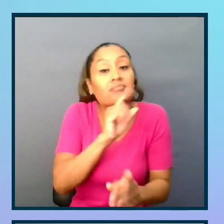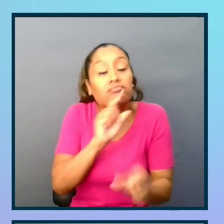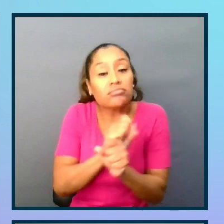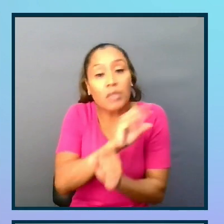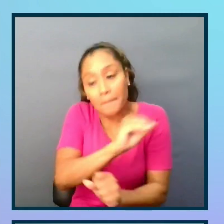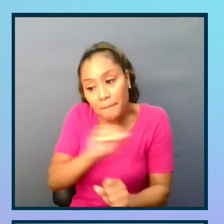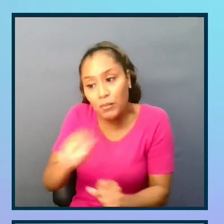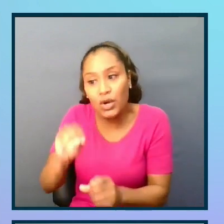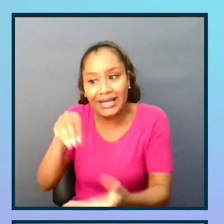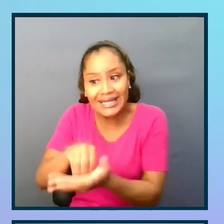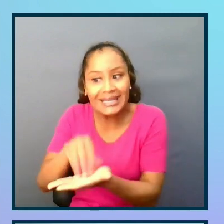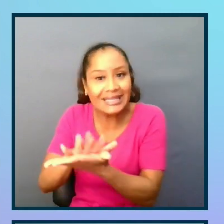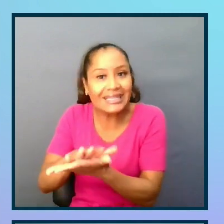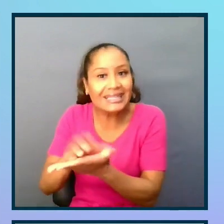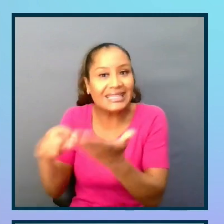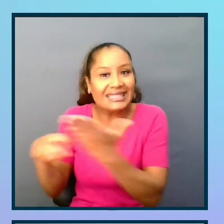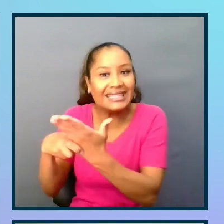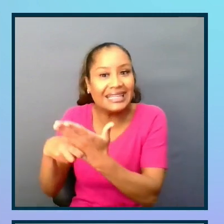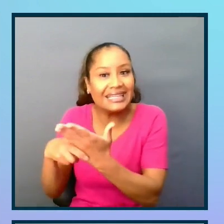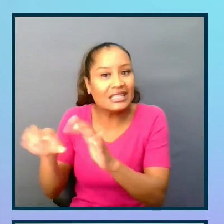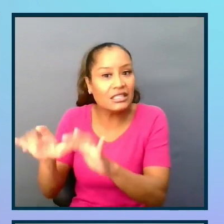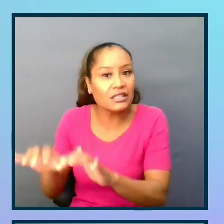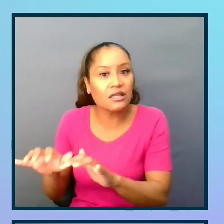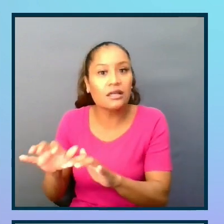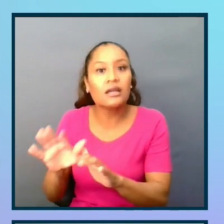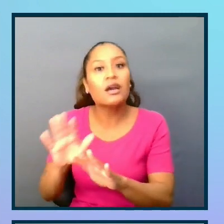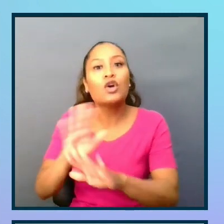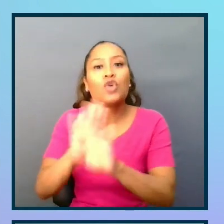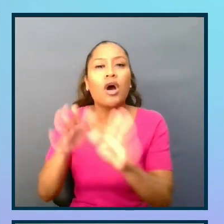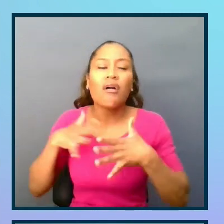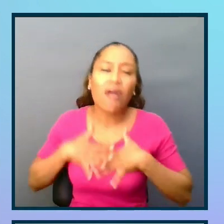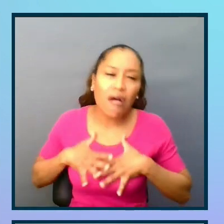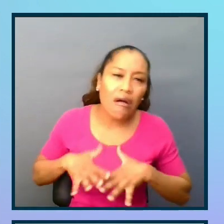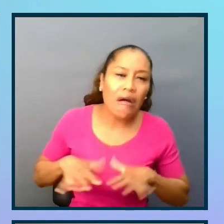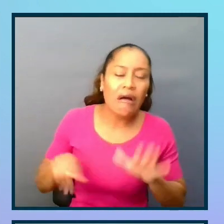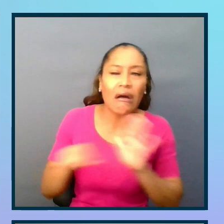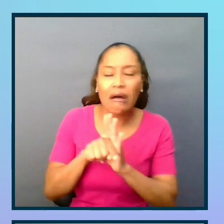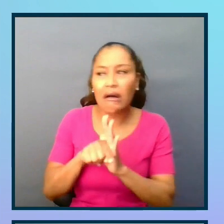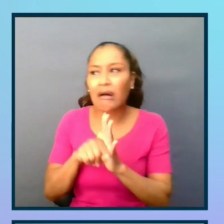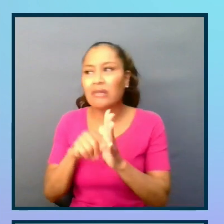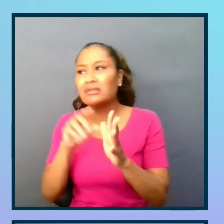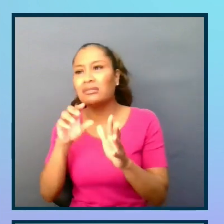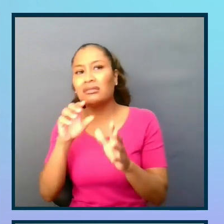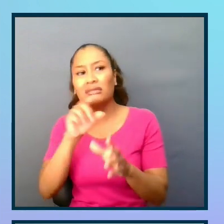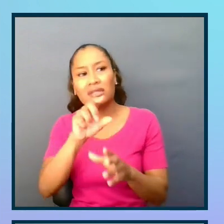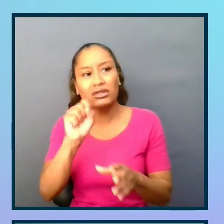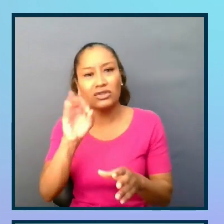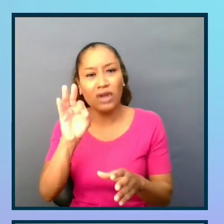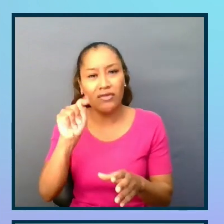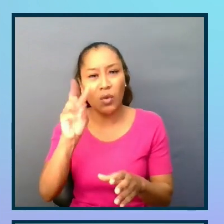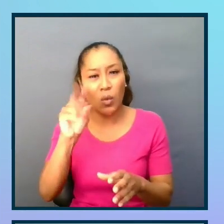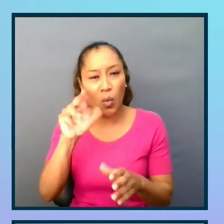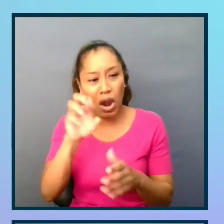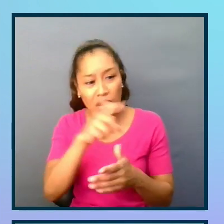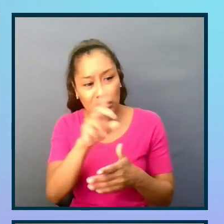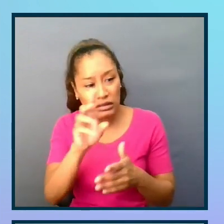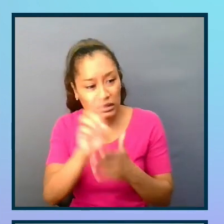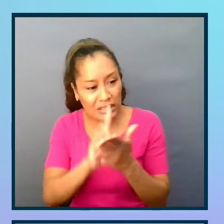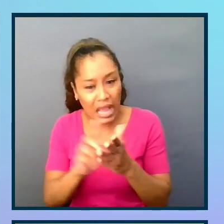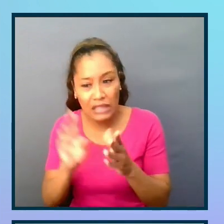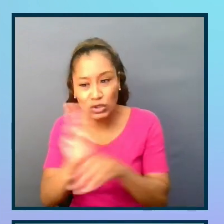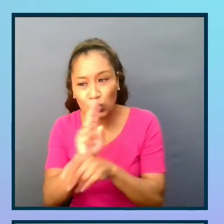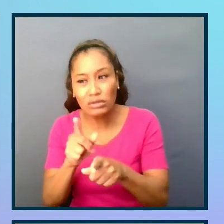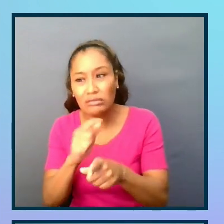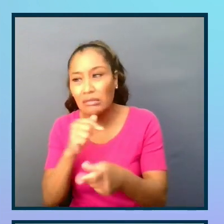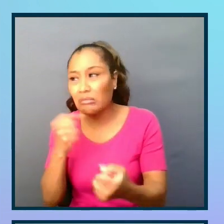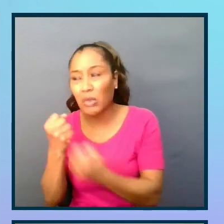too. So, you definitely don't get discouraged if whatever software the design team is using doesn't support some of this stuff, because at the end of the day,